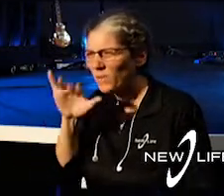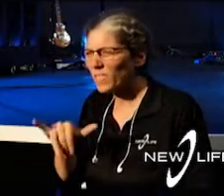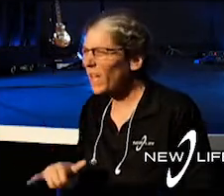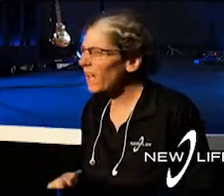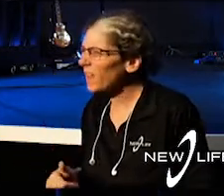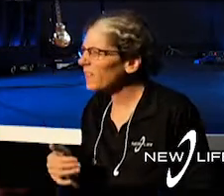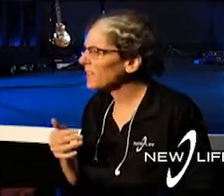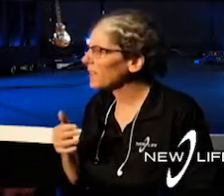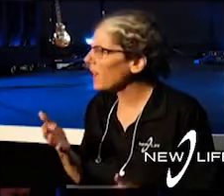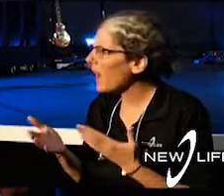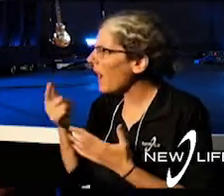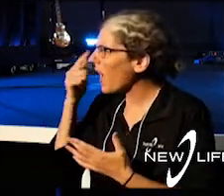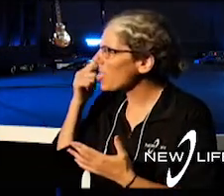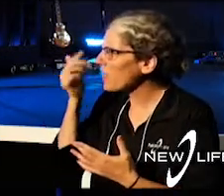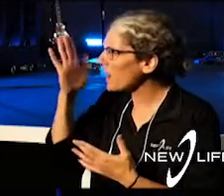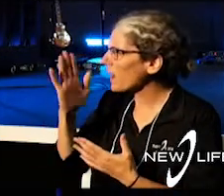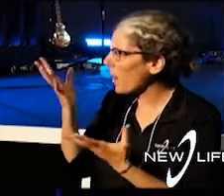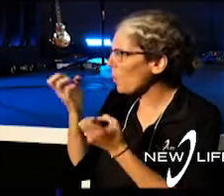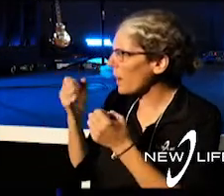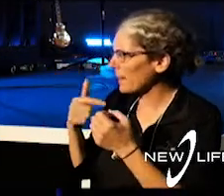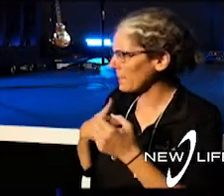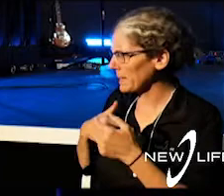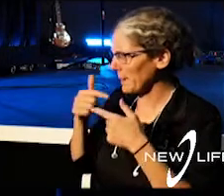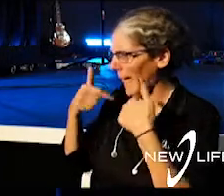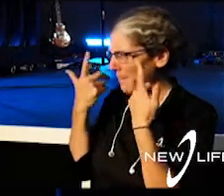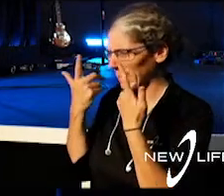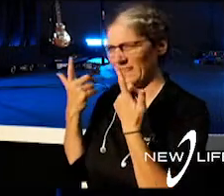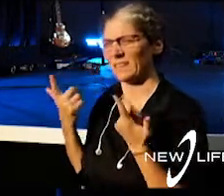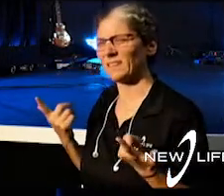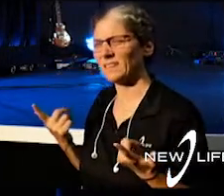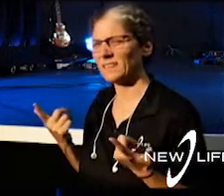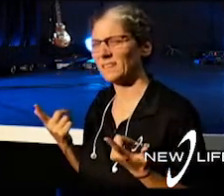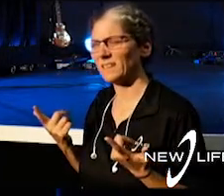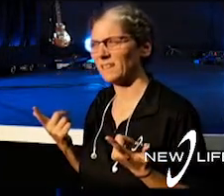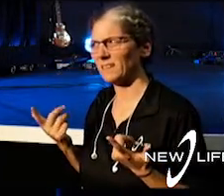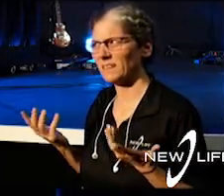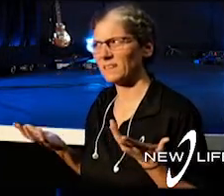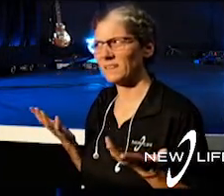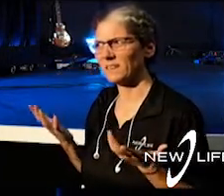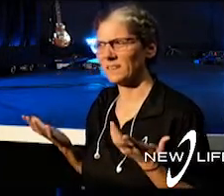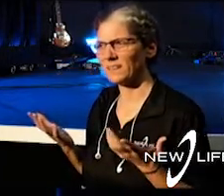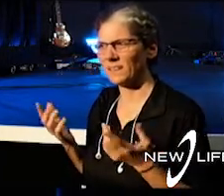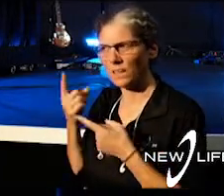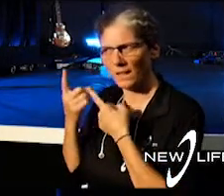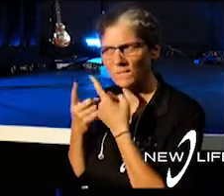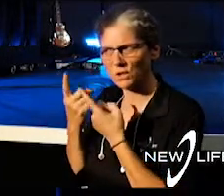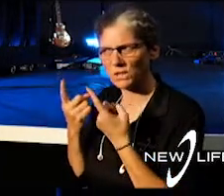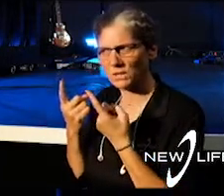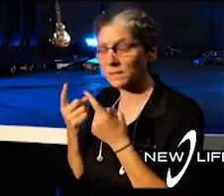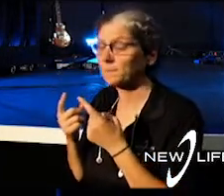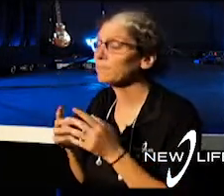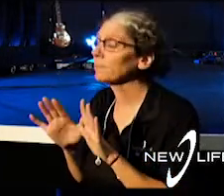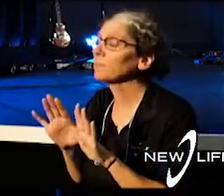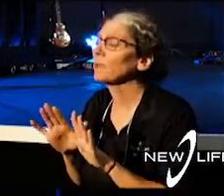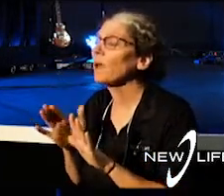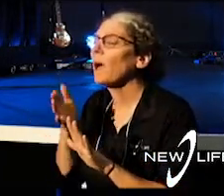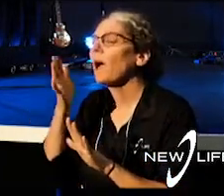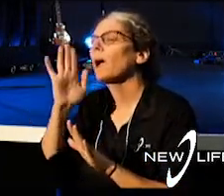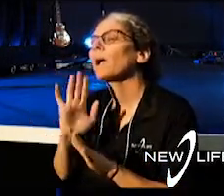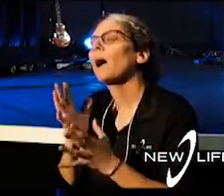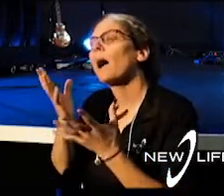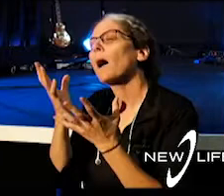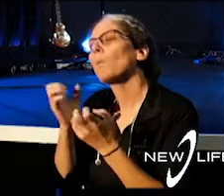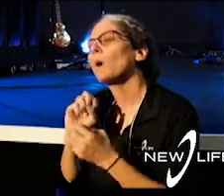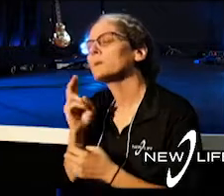Doesn't God want us to be happy? Why would he say these things? God wants us to grieve for our